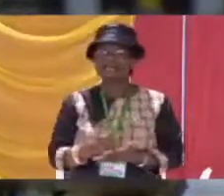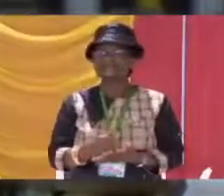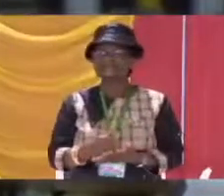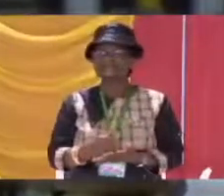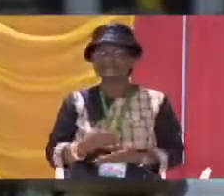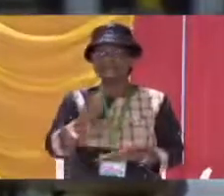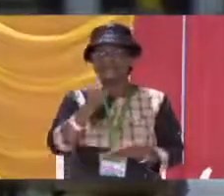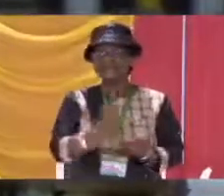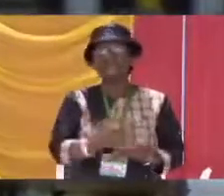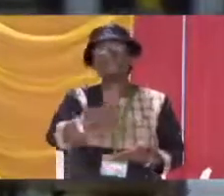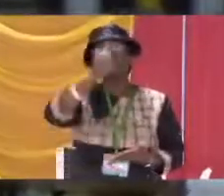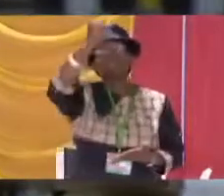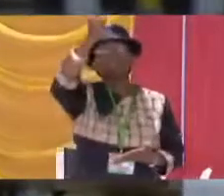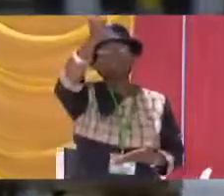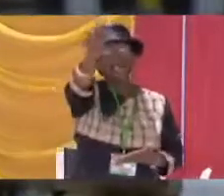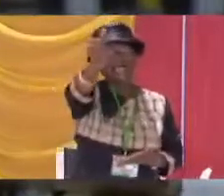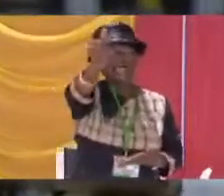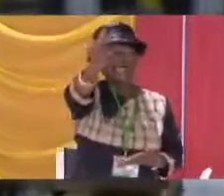iroyin ayo le o ma gbo si mi